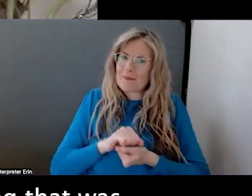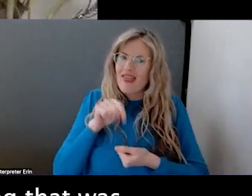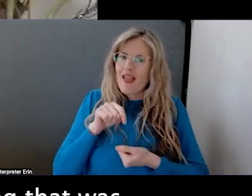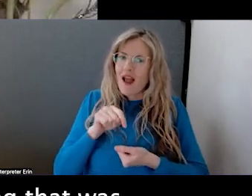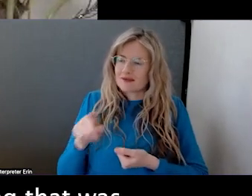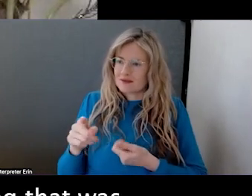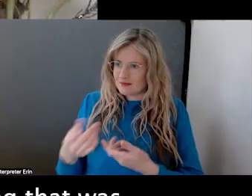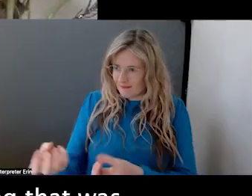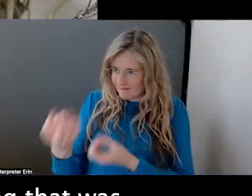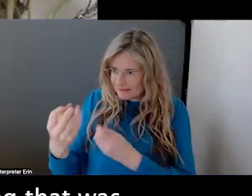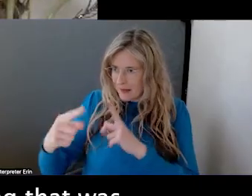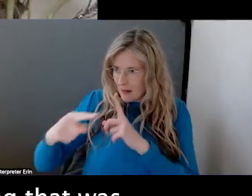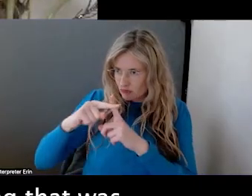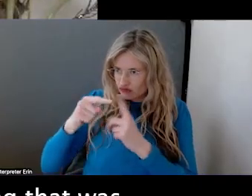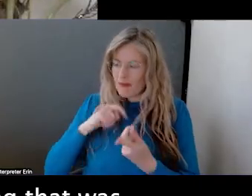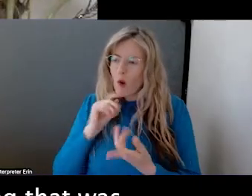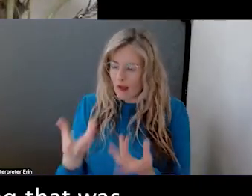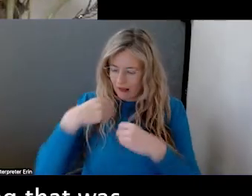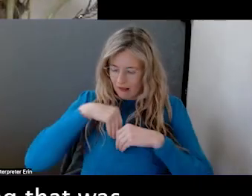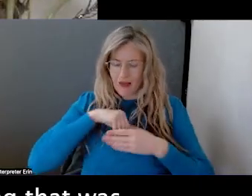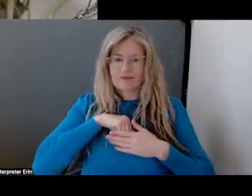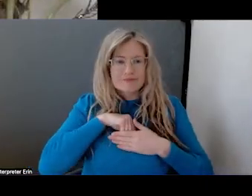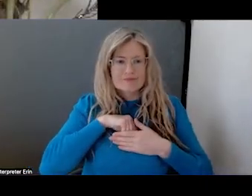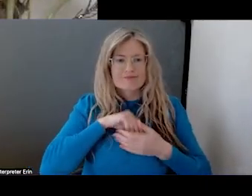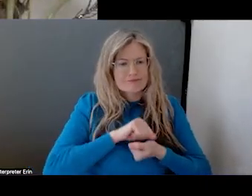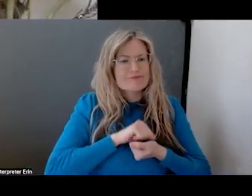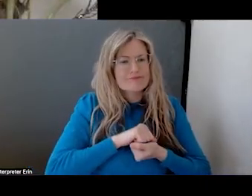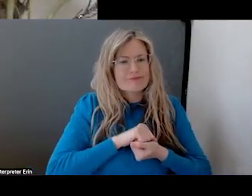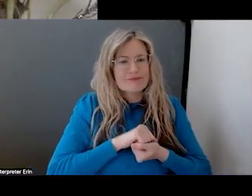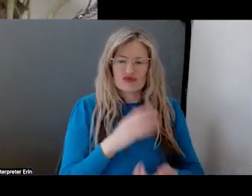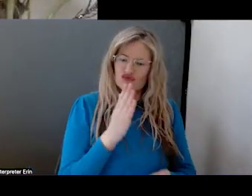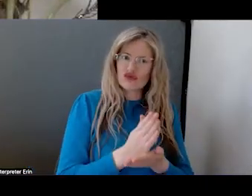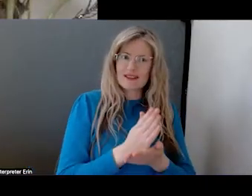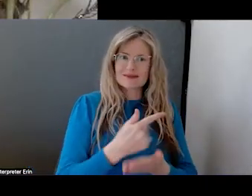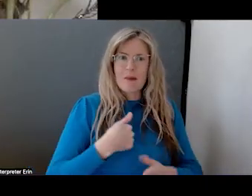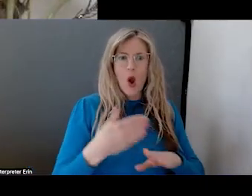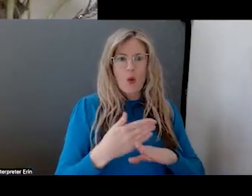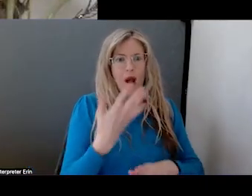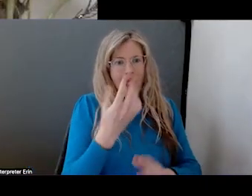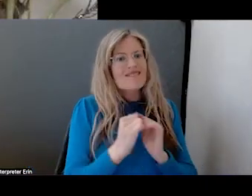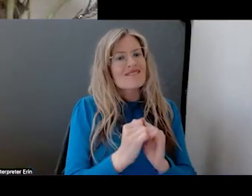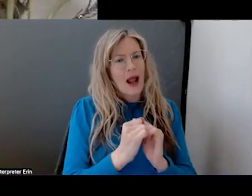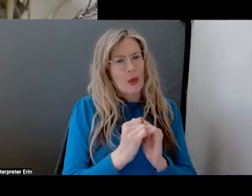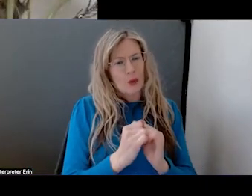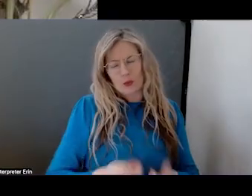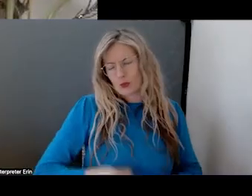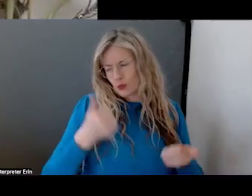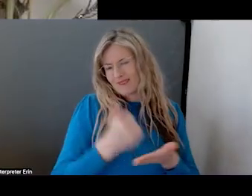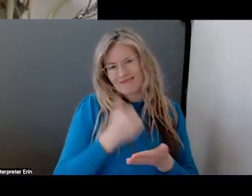work. So yeah, that was something that was really, really great and positive.